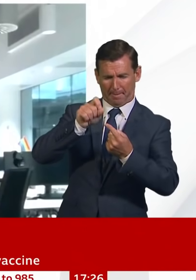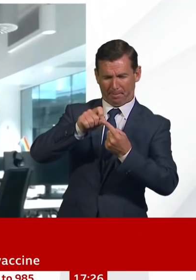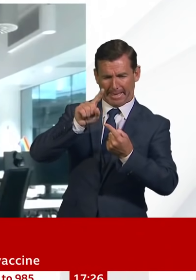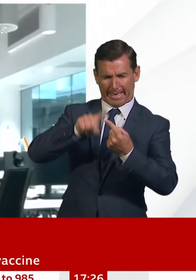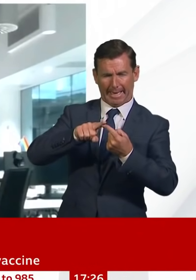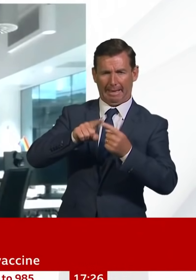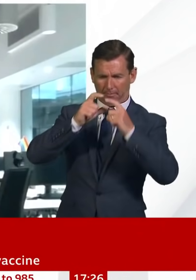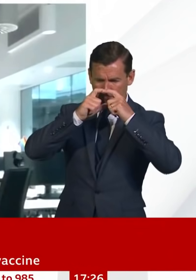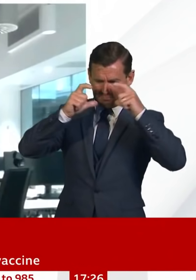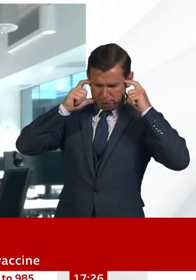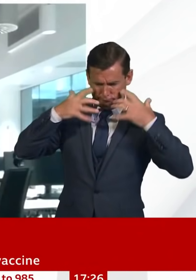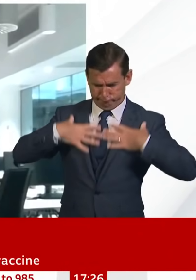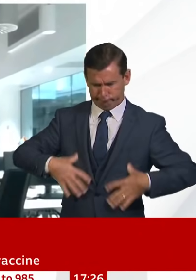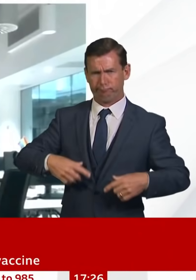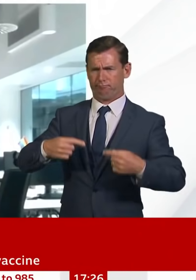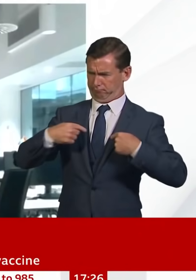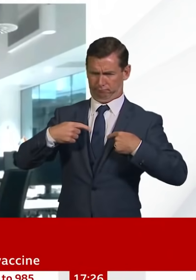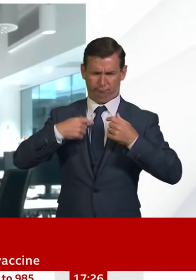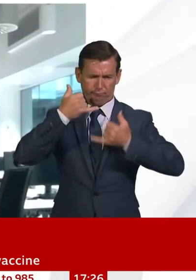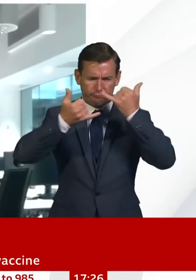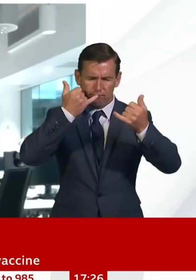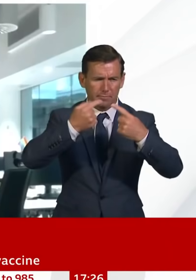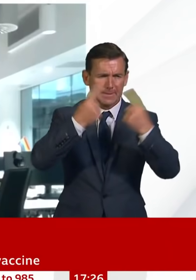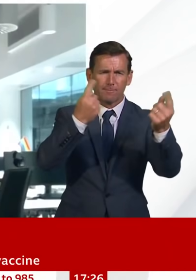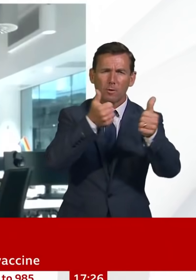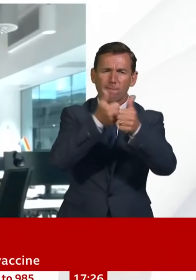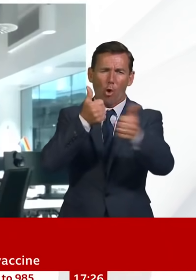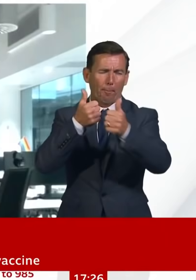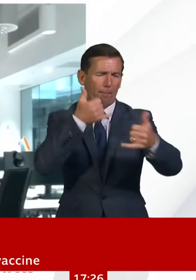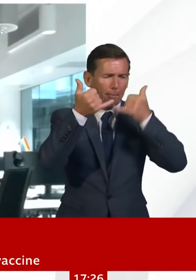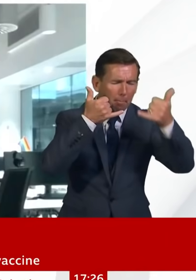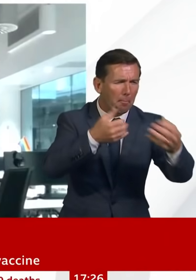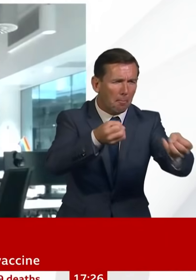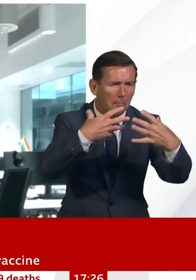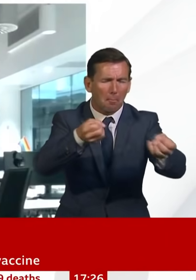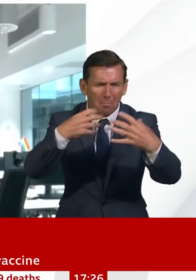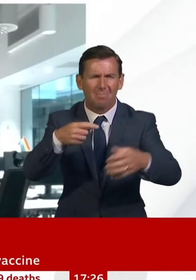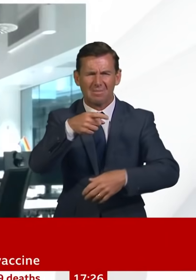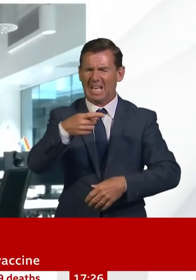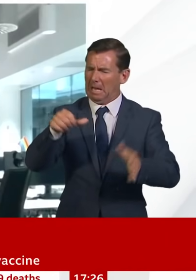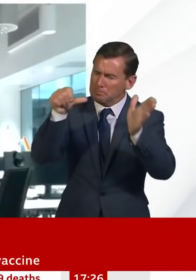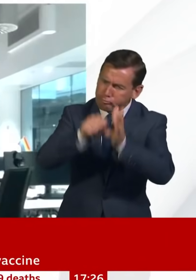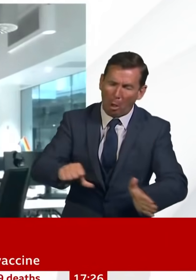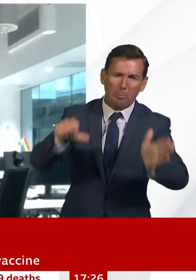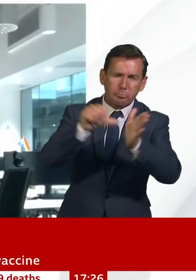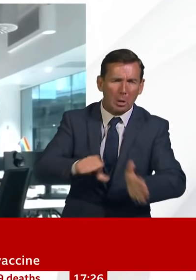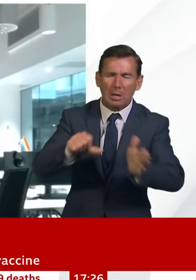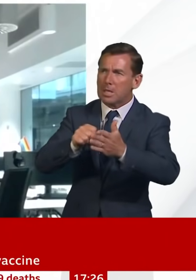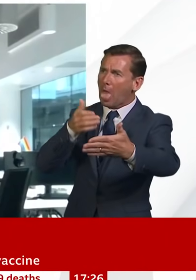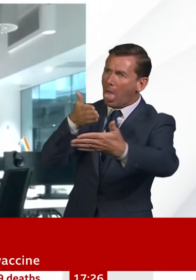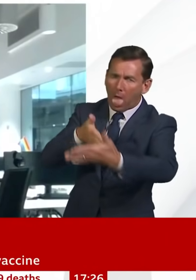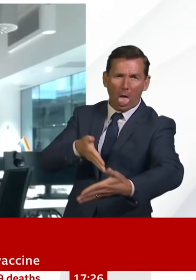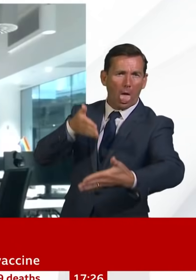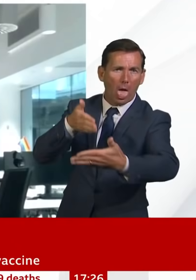have talked to a number of suppliers and distributors who have talked a lot about the obstacles they've faced of getting through